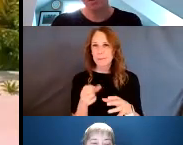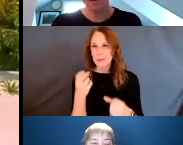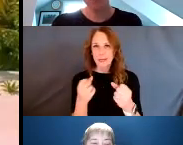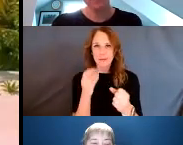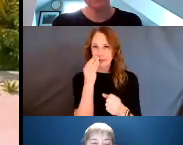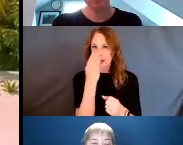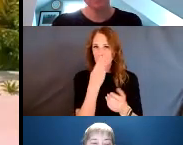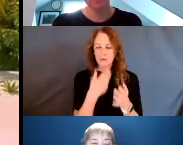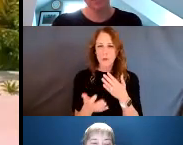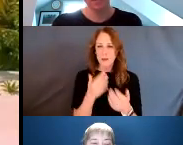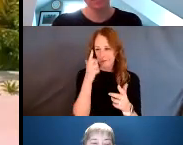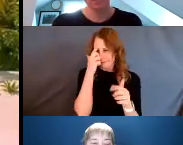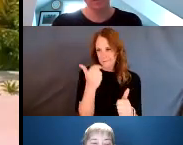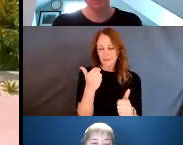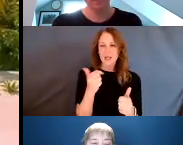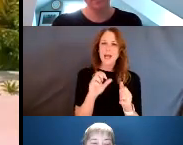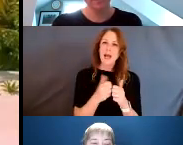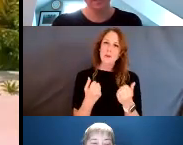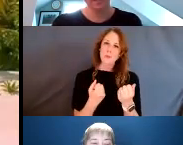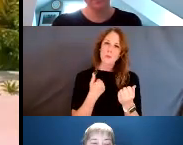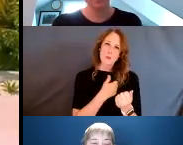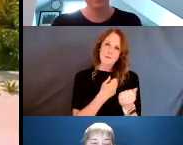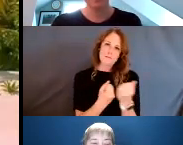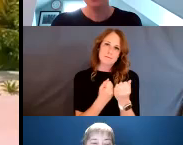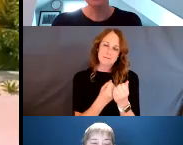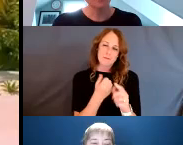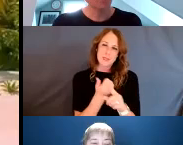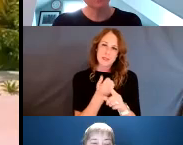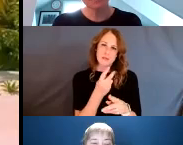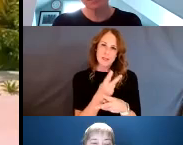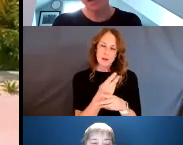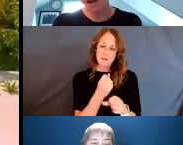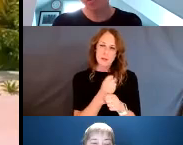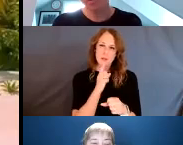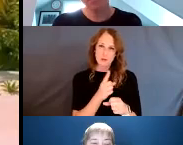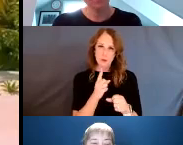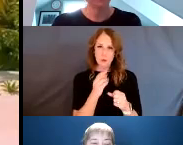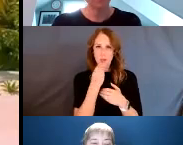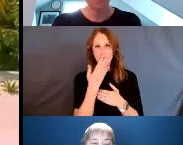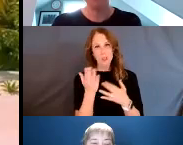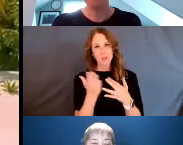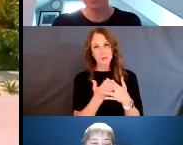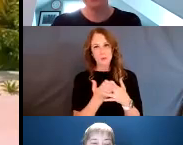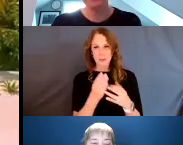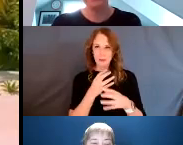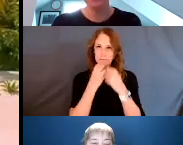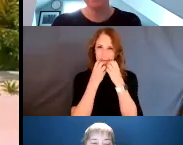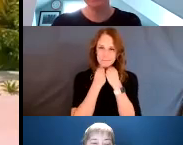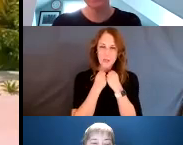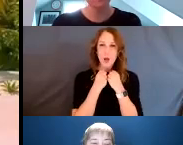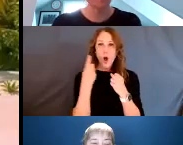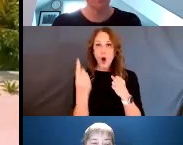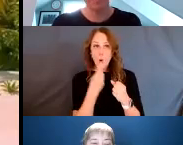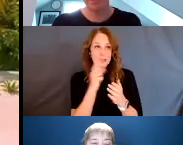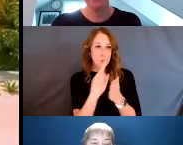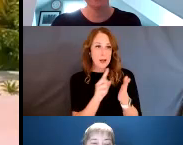That's part of how we support self-care, is to really, really protect that lunch break. Do we always get to take an hour worth of lunch? No, but do we get to take it